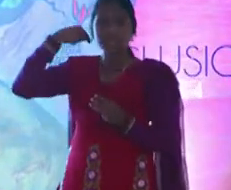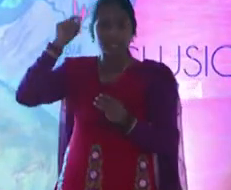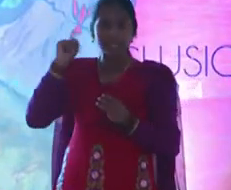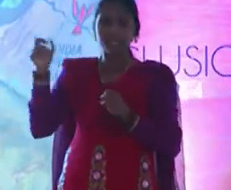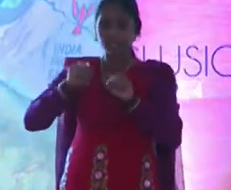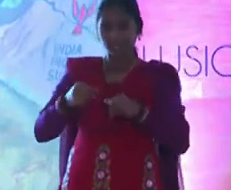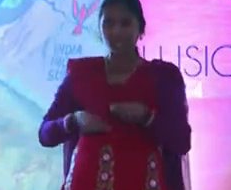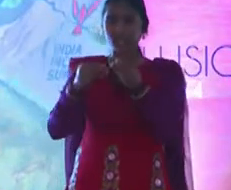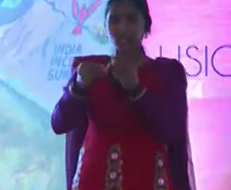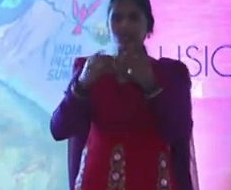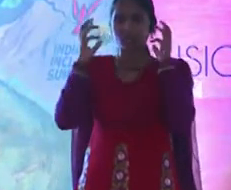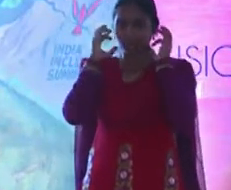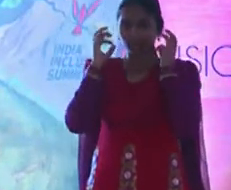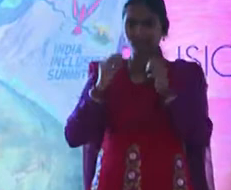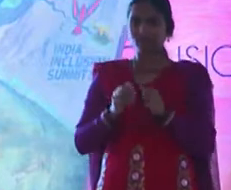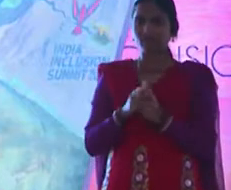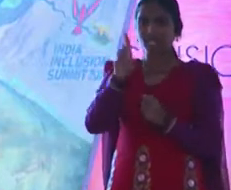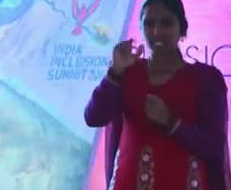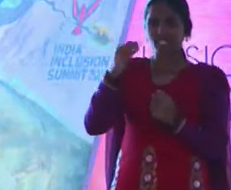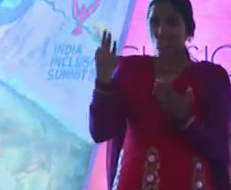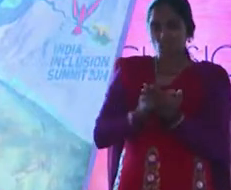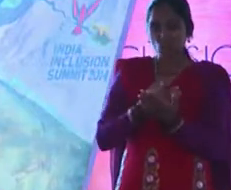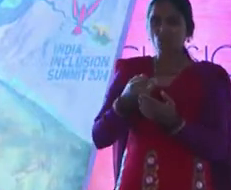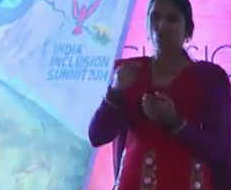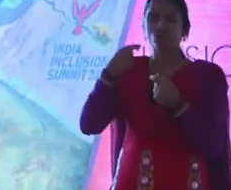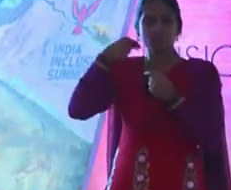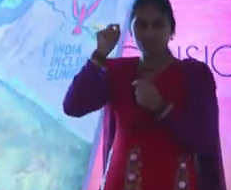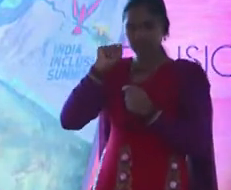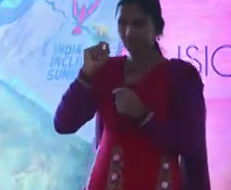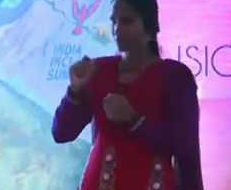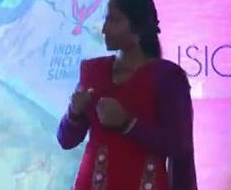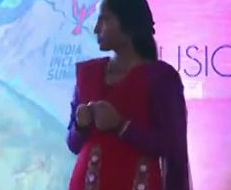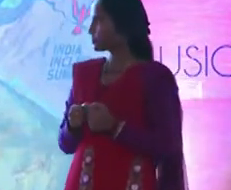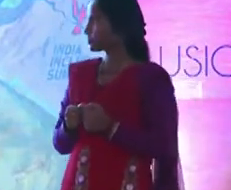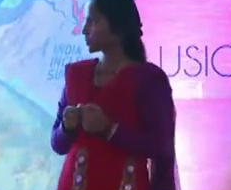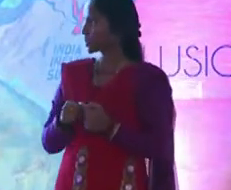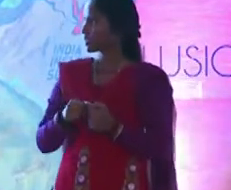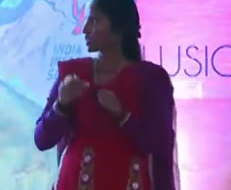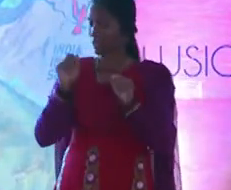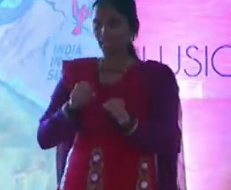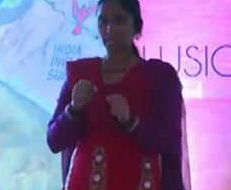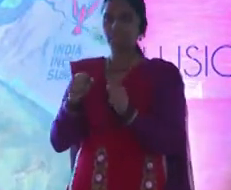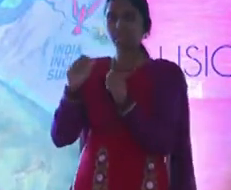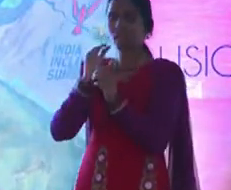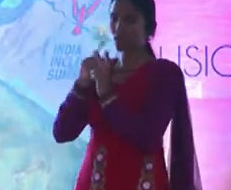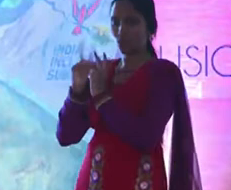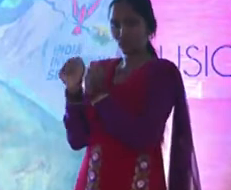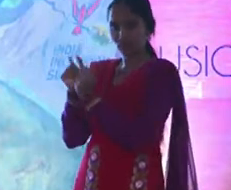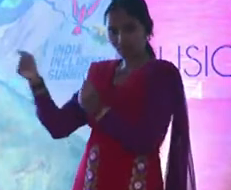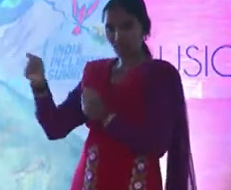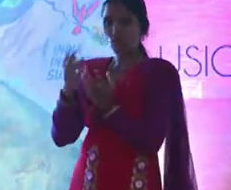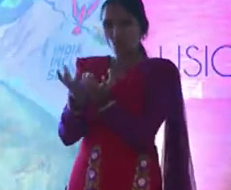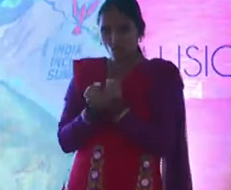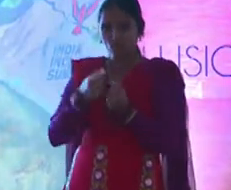assistive devices in the form of digital hearing aids. All those who could get in touch with beneficiaries who would require